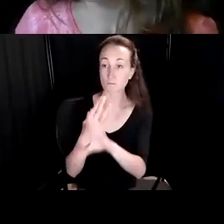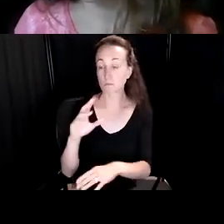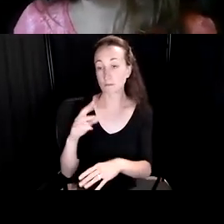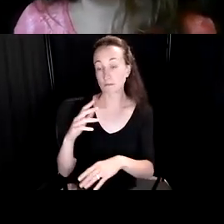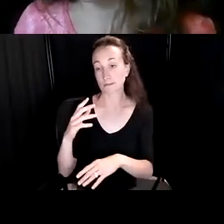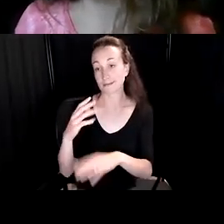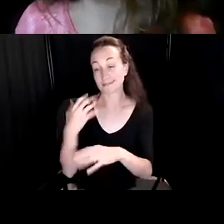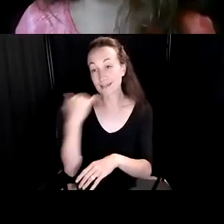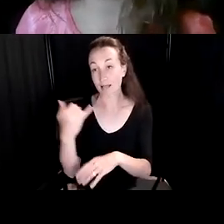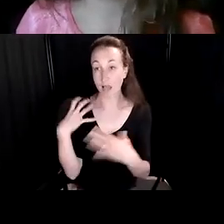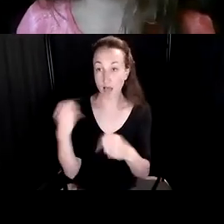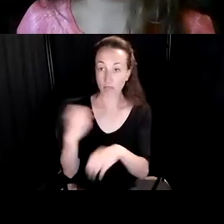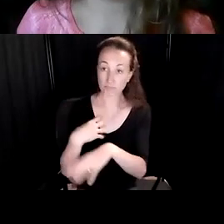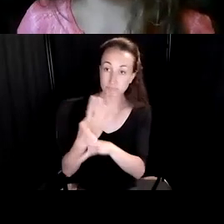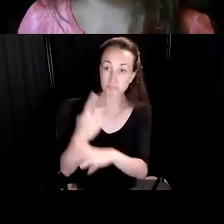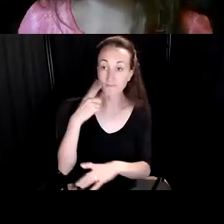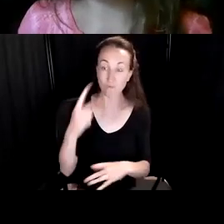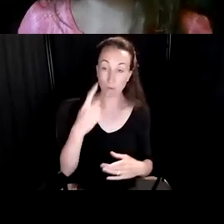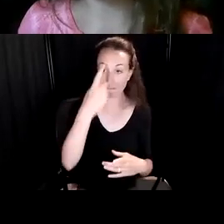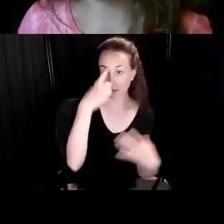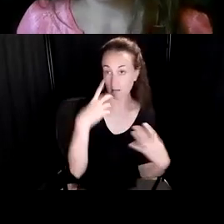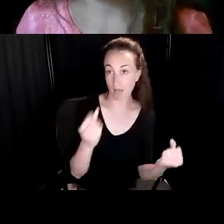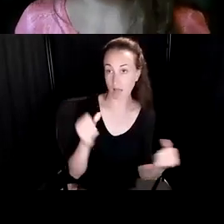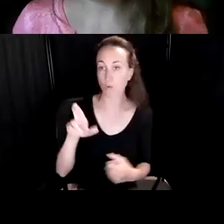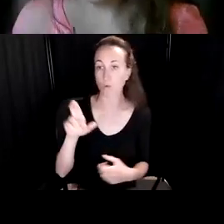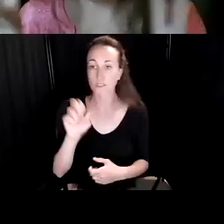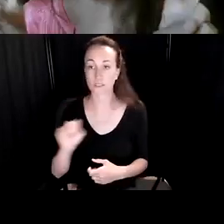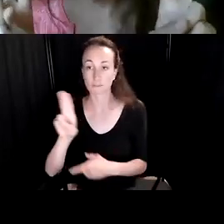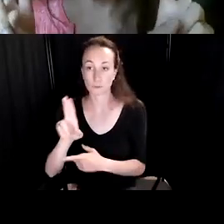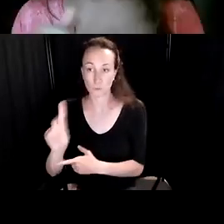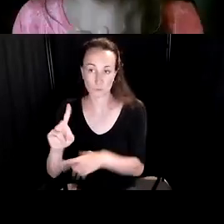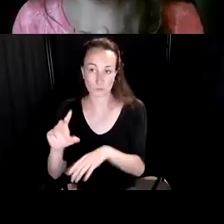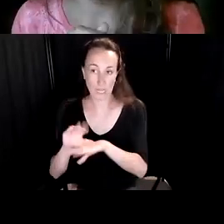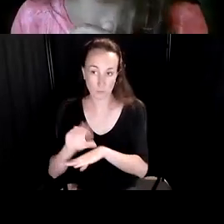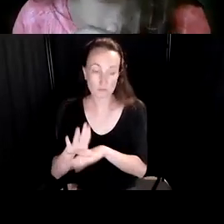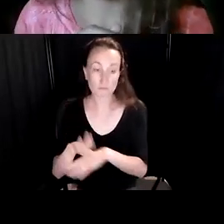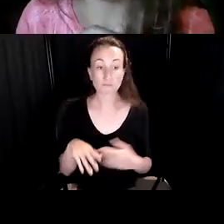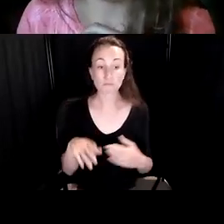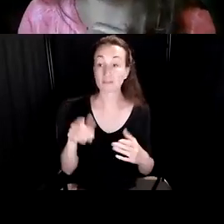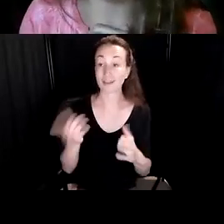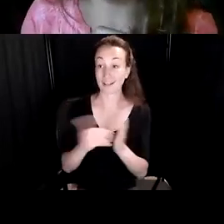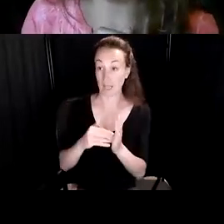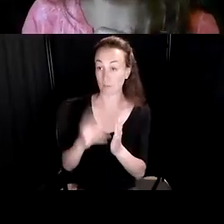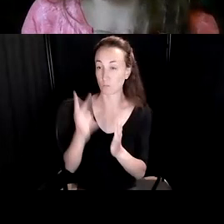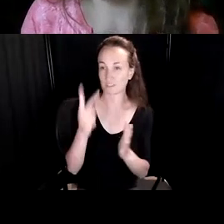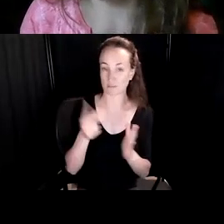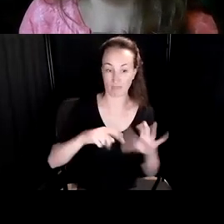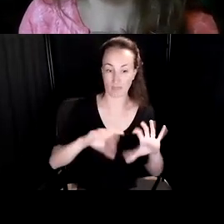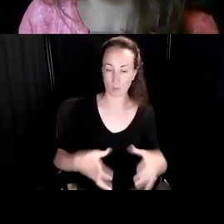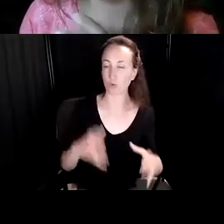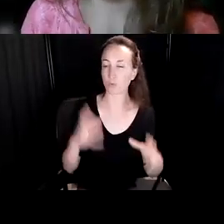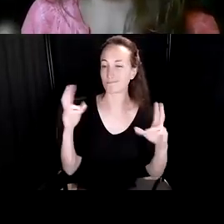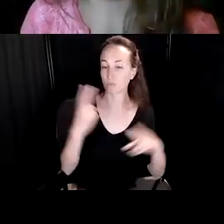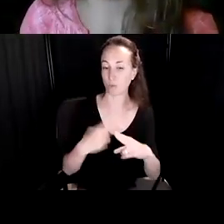counseling. And again, we see this population at baseline, if you will, may have already been